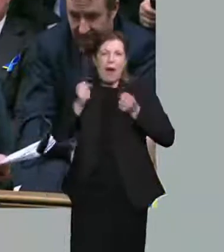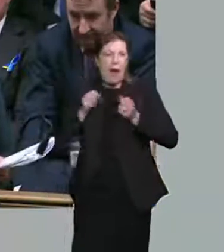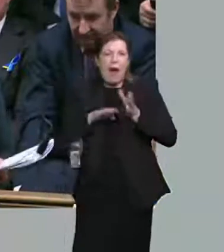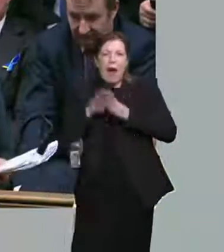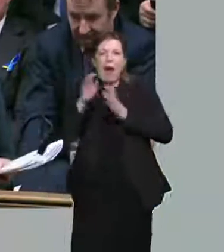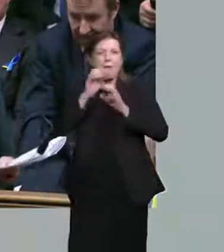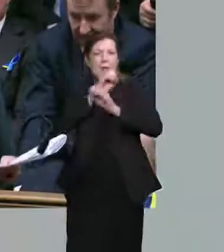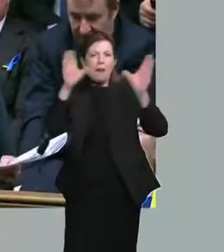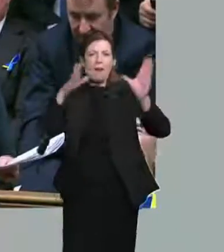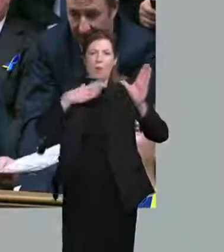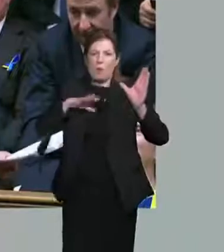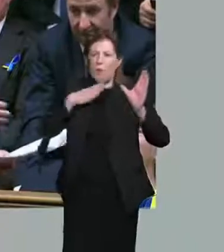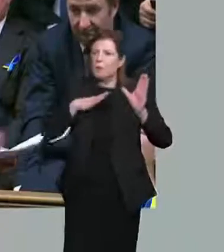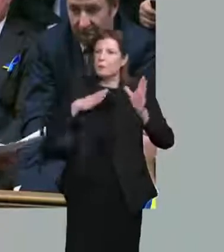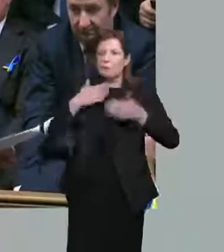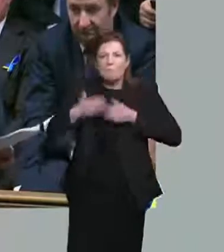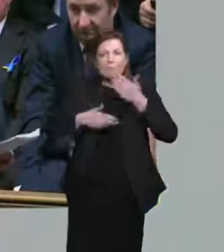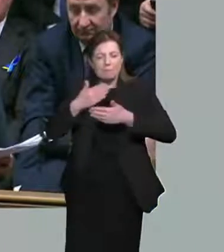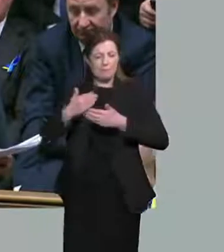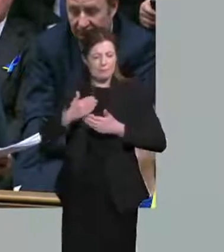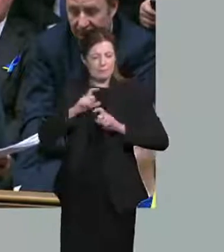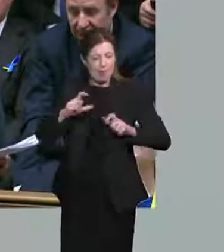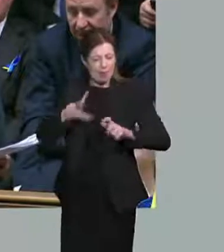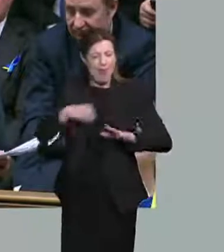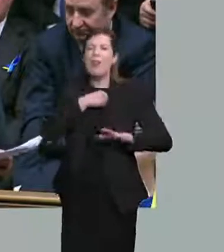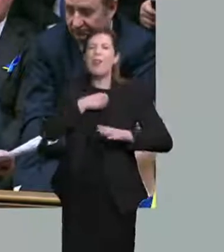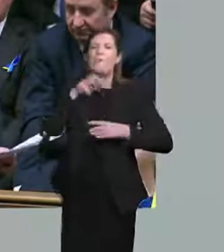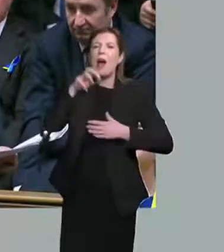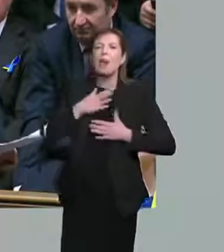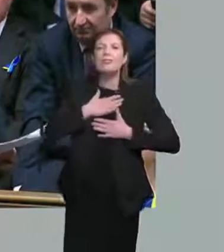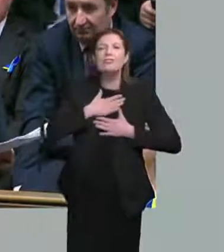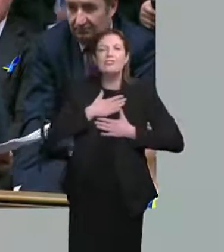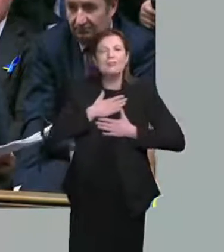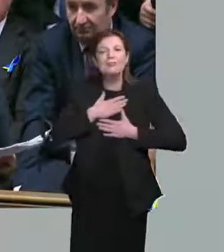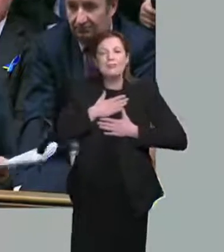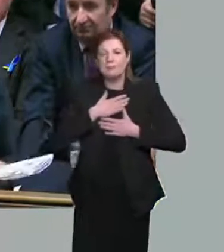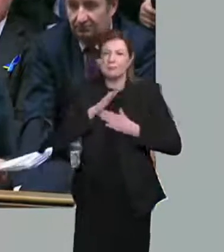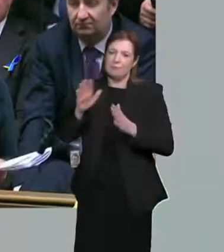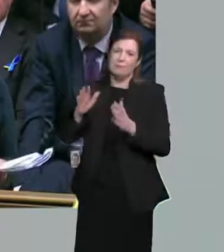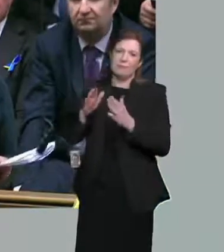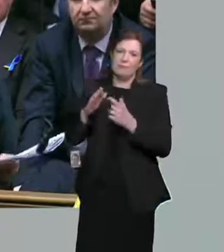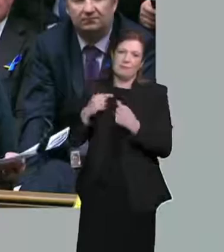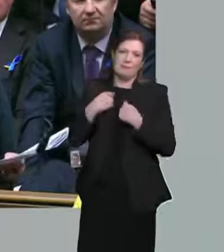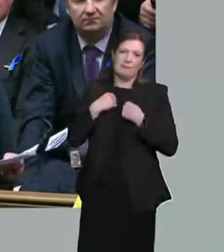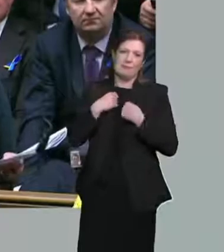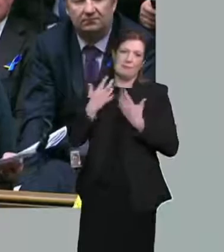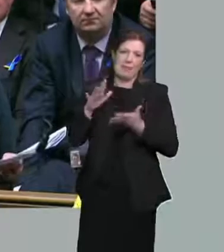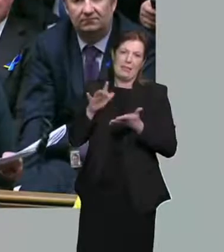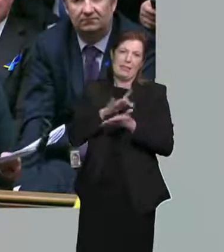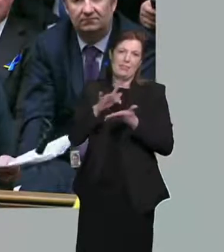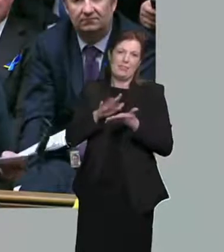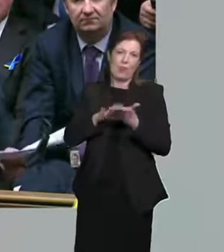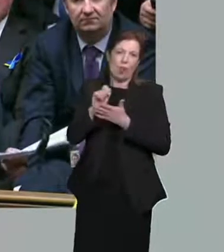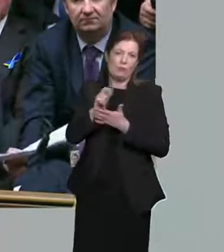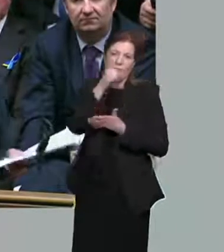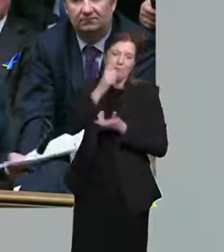whilst retaining its Welsh identity. Can the Prime Minister congratulate Wrexham on being shortlisted for the City of Culture?